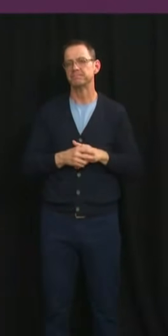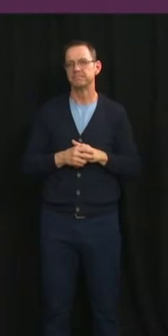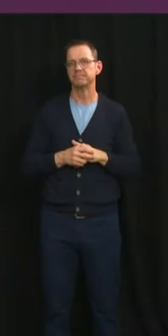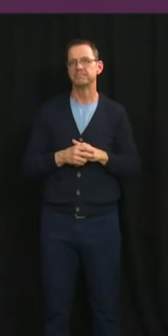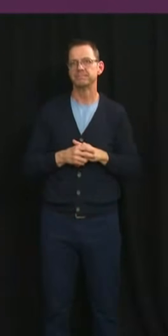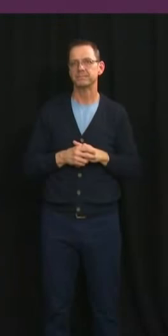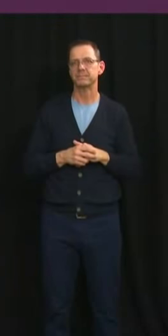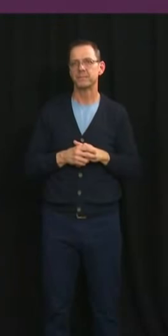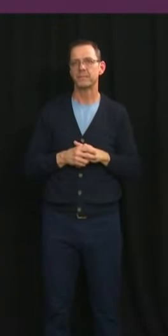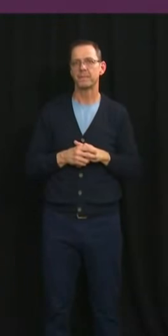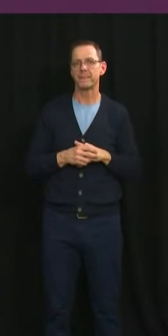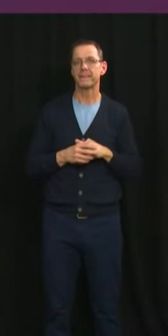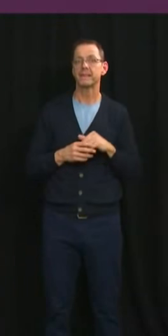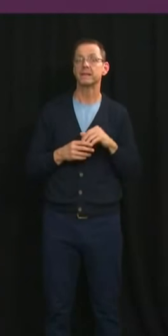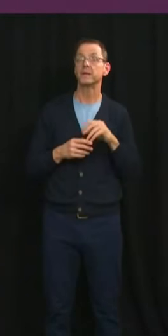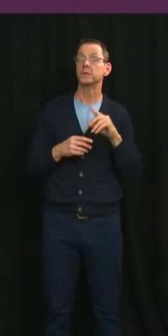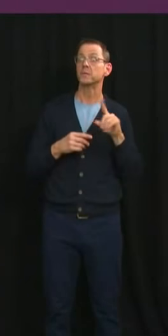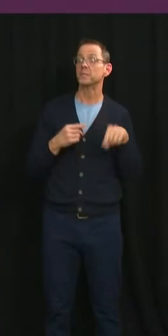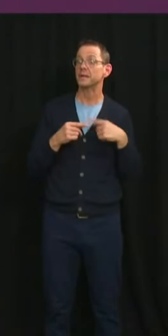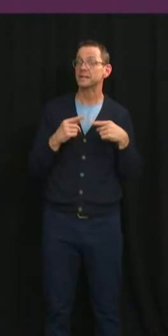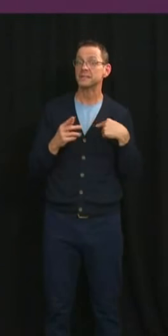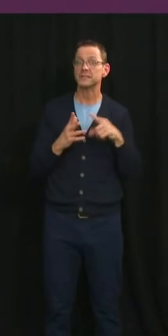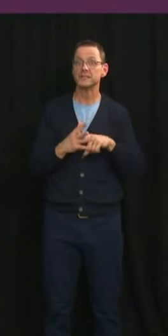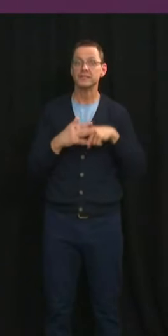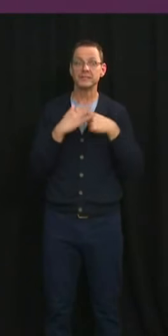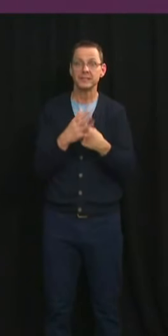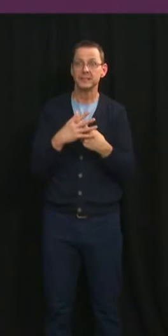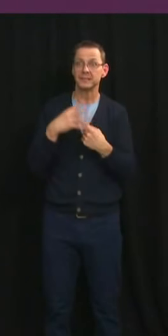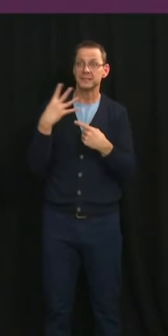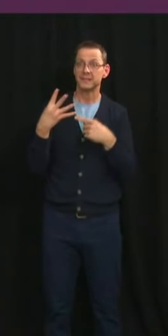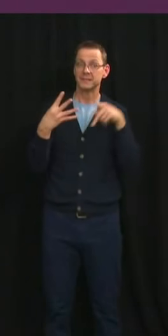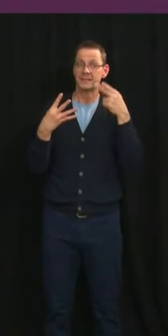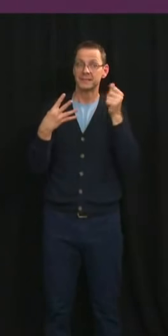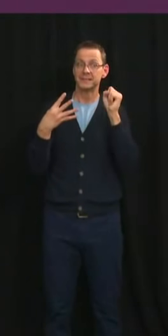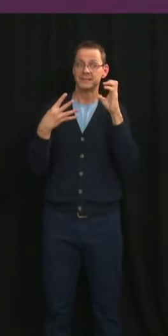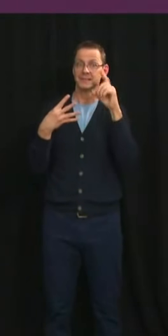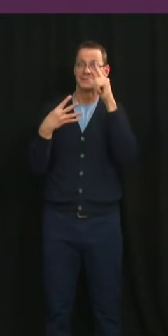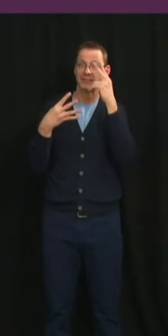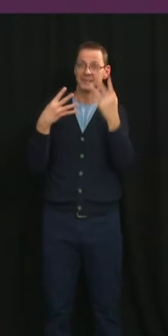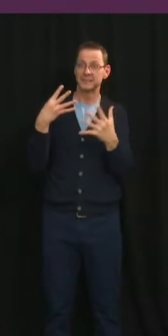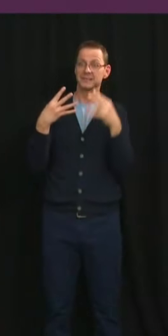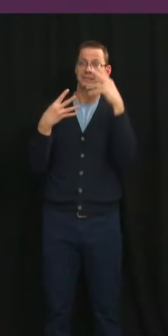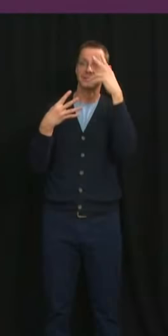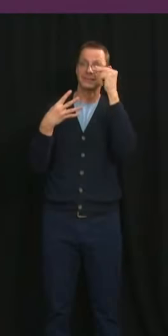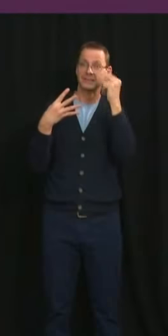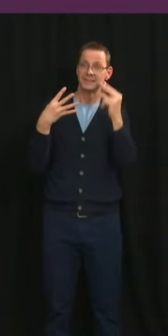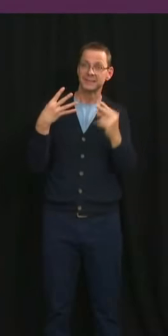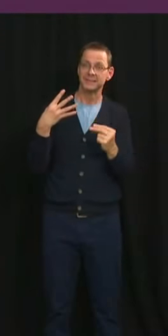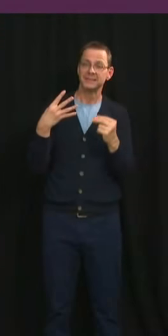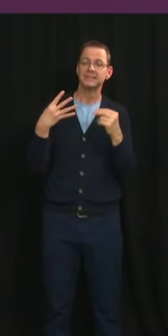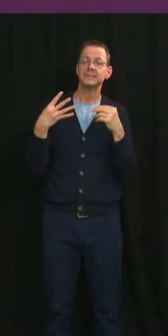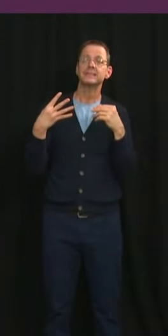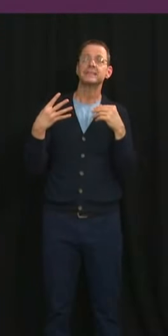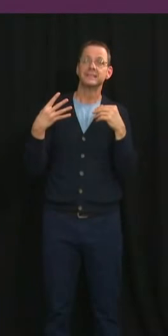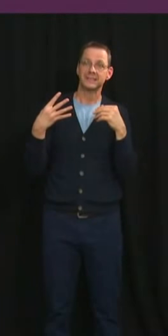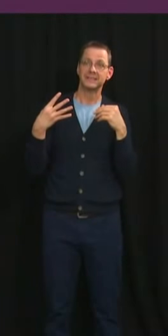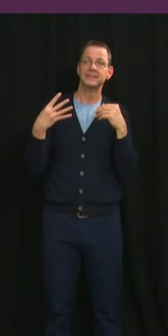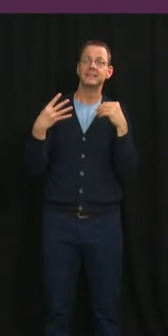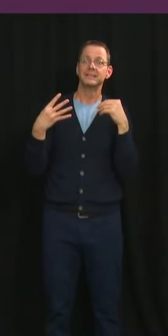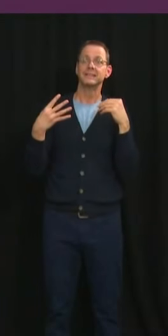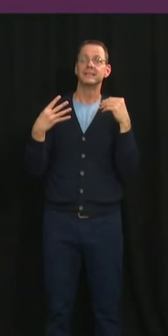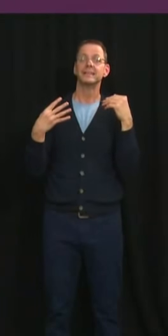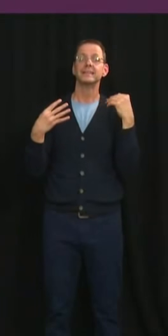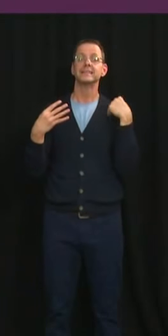this was back in the last week of January. One of the reasons we wanted to be quite gradual about reopenings and tie it to